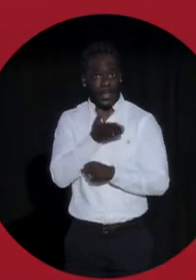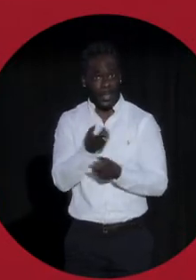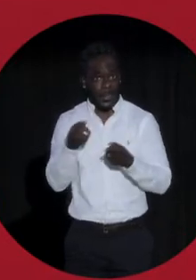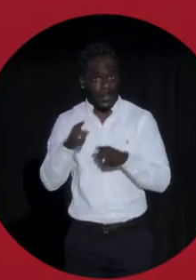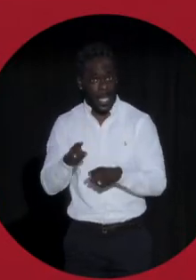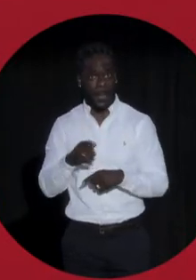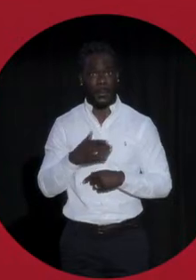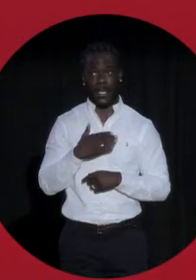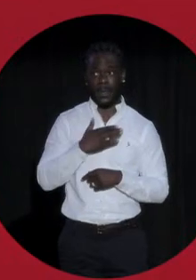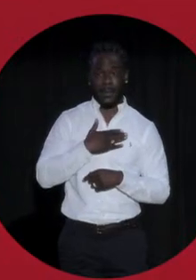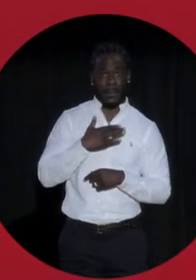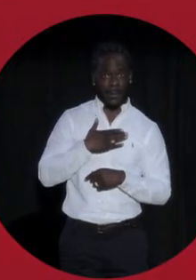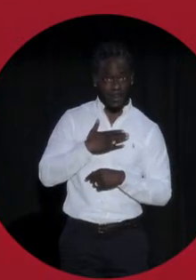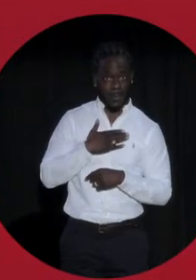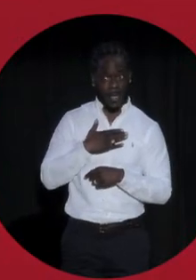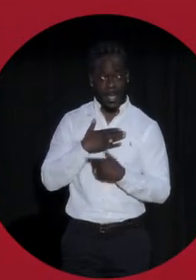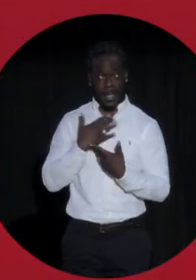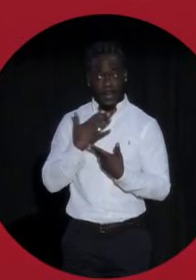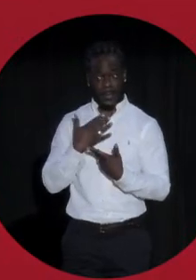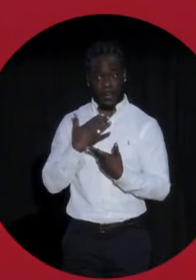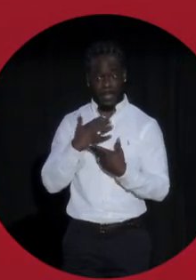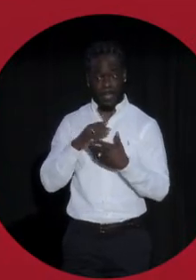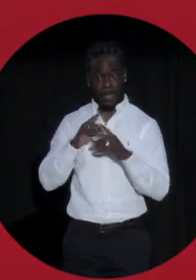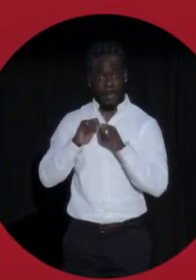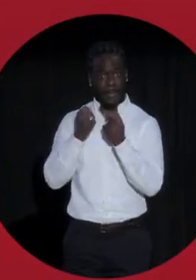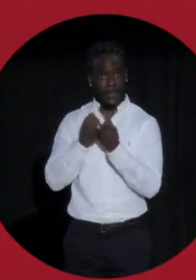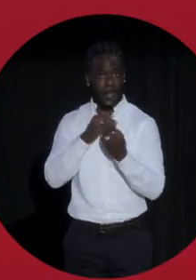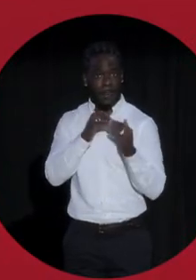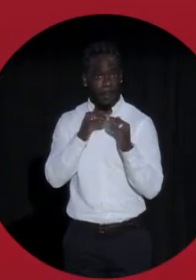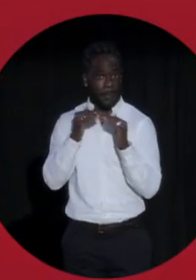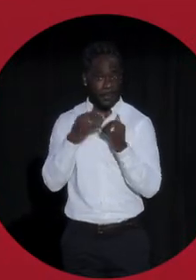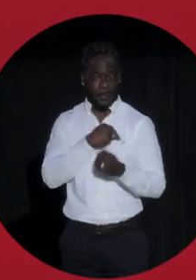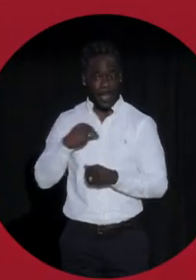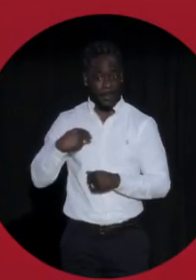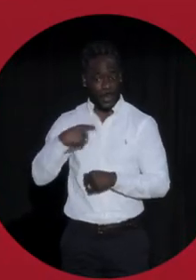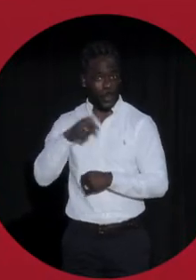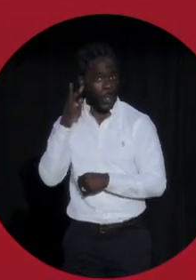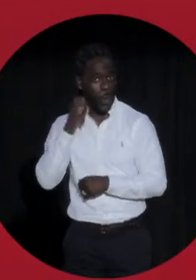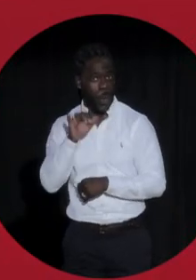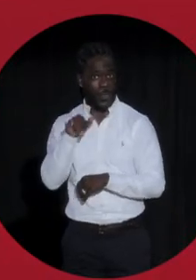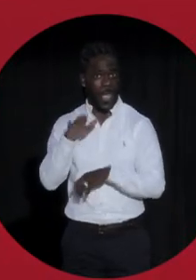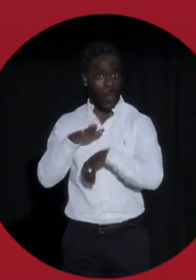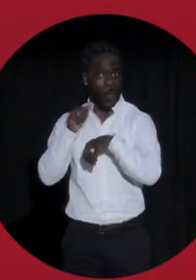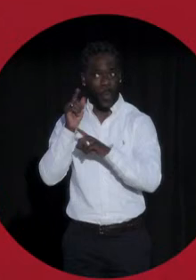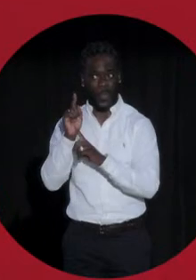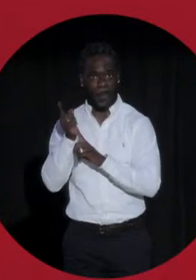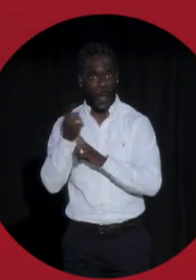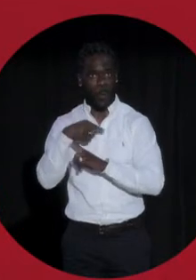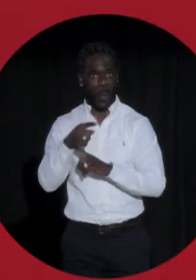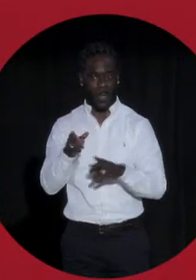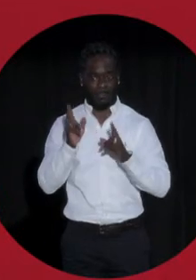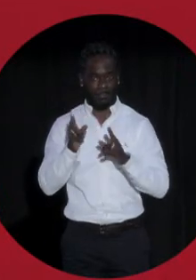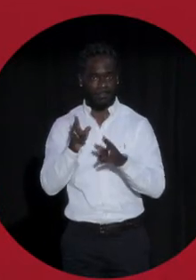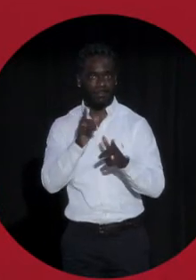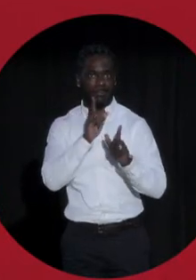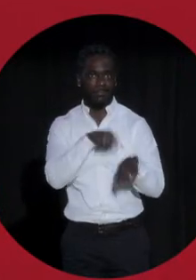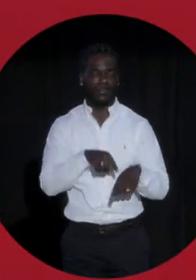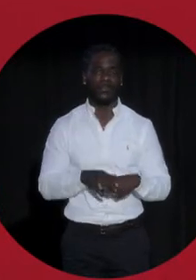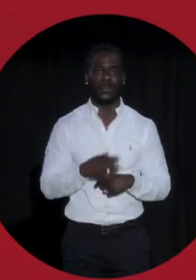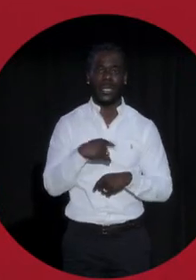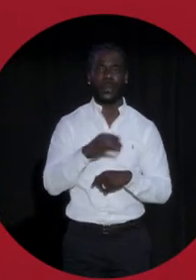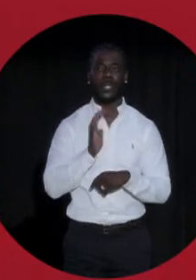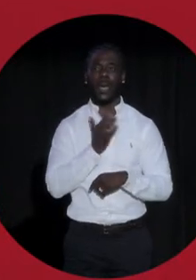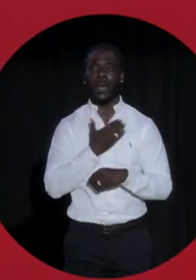fellow and sister citizens, we heard the call of the moment, and we must continue to heed it. It was our responsibility